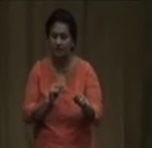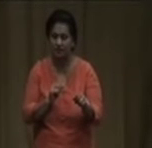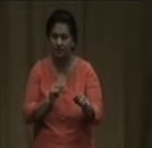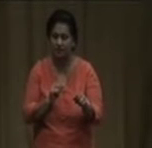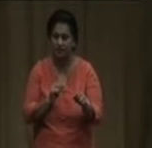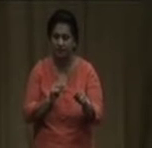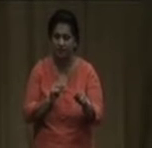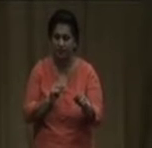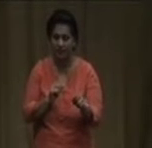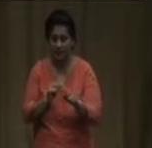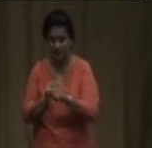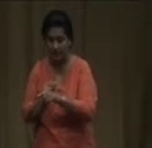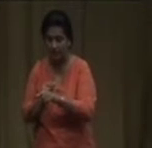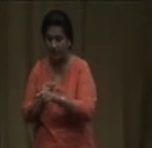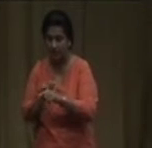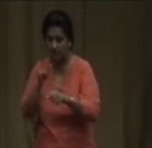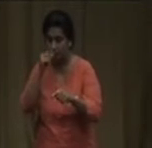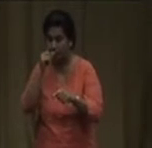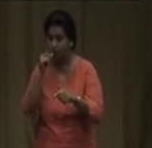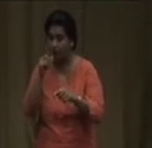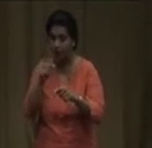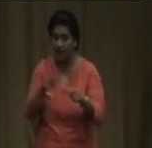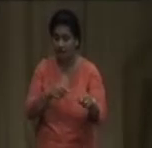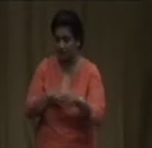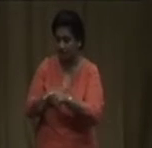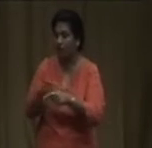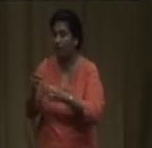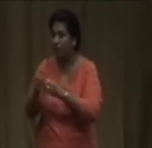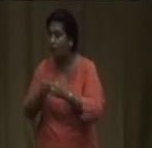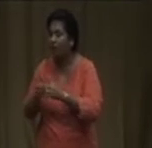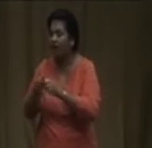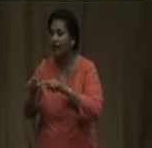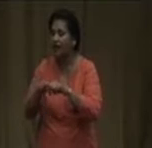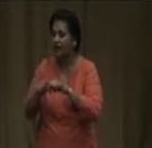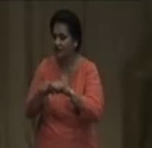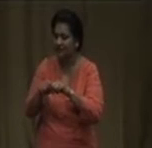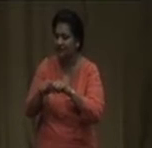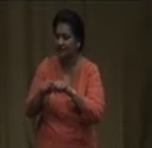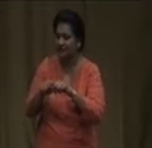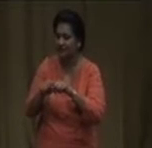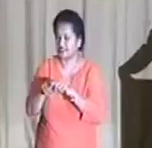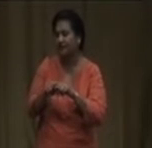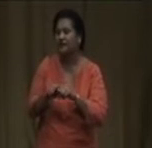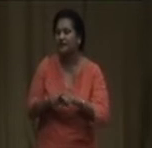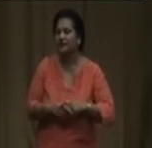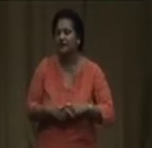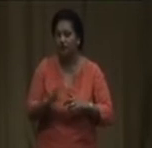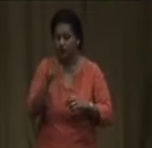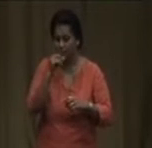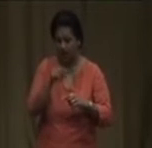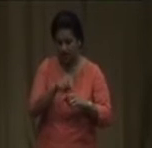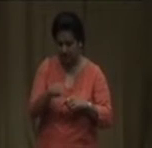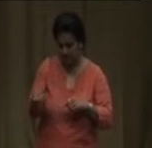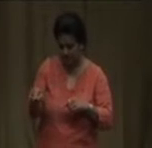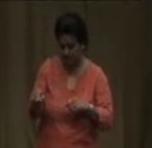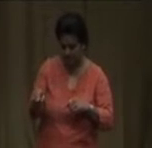that are designed to facilitate peer learning support. For example, the ability where learners who engage more with the platforms and